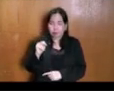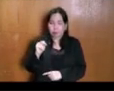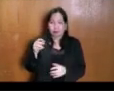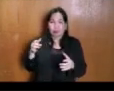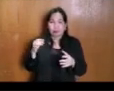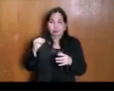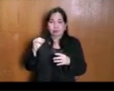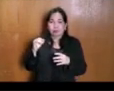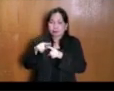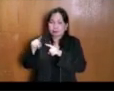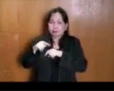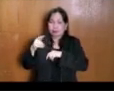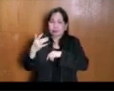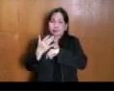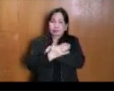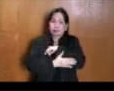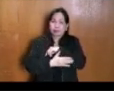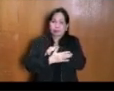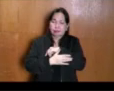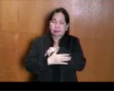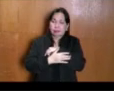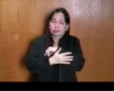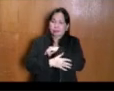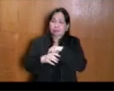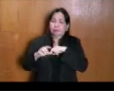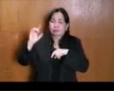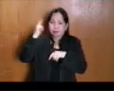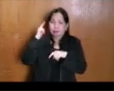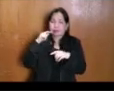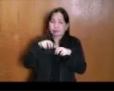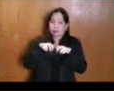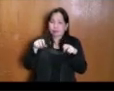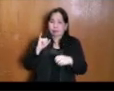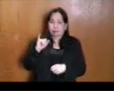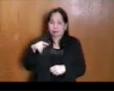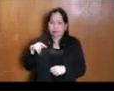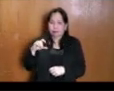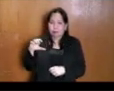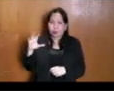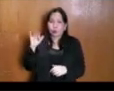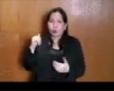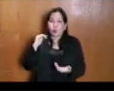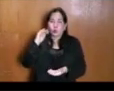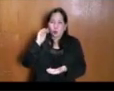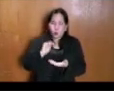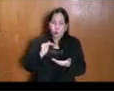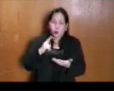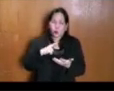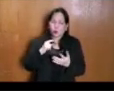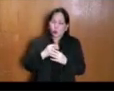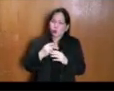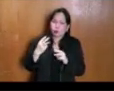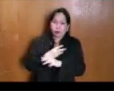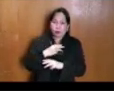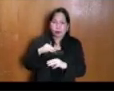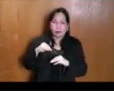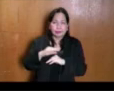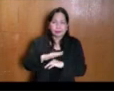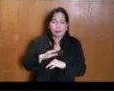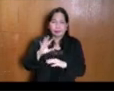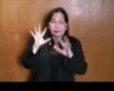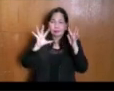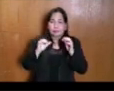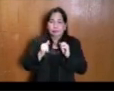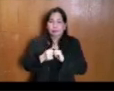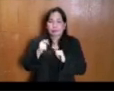on Climate Change, or IPCC, in order to avoid the most adverse effects of climate change, we need